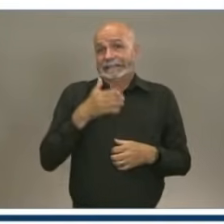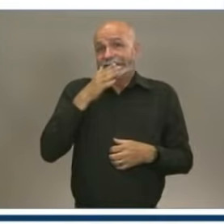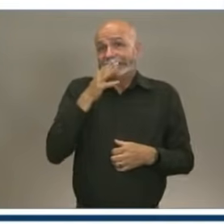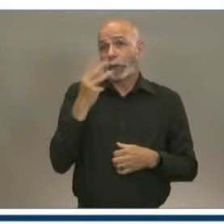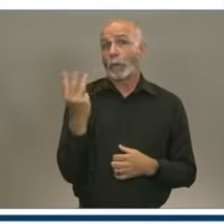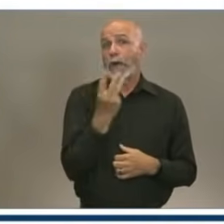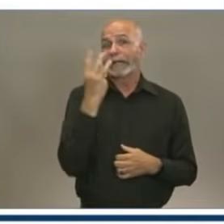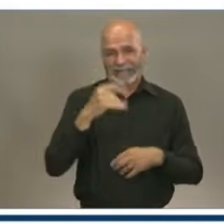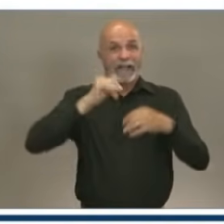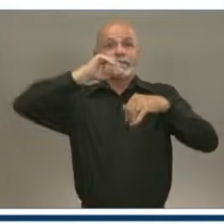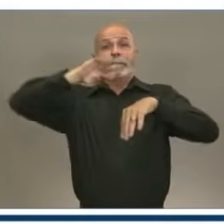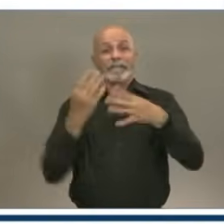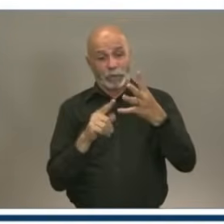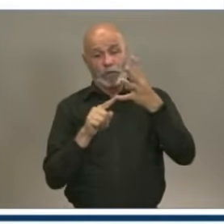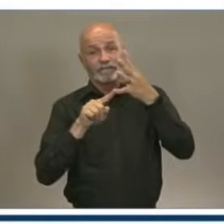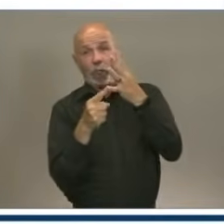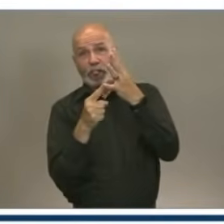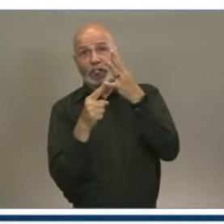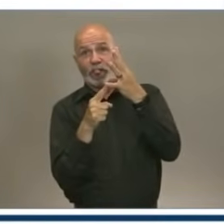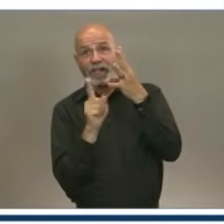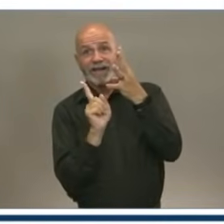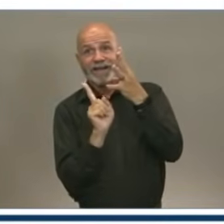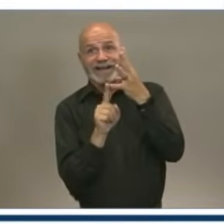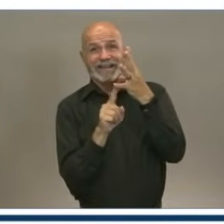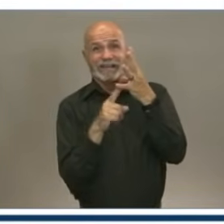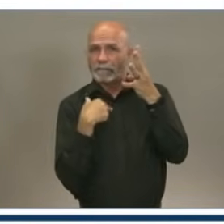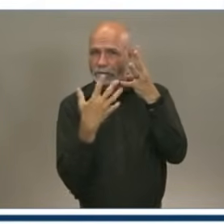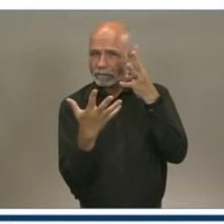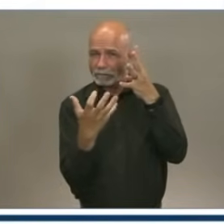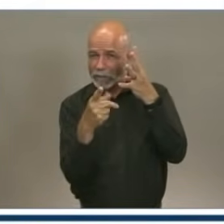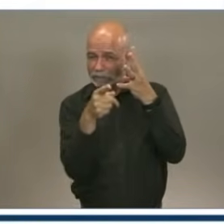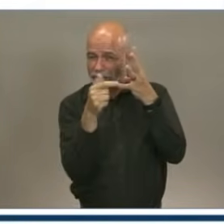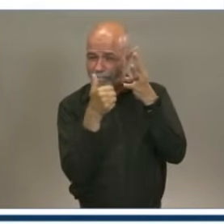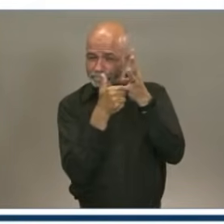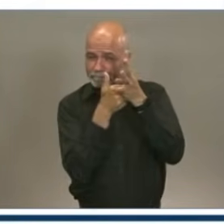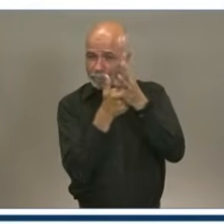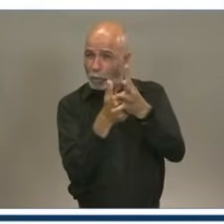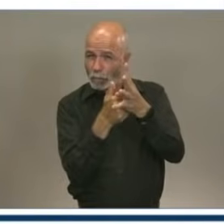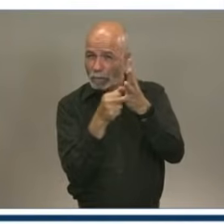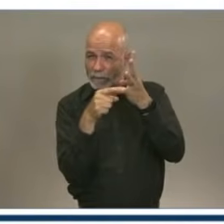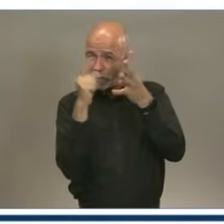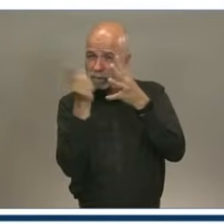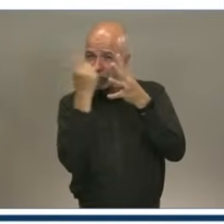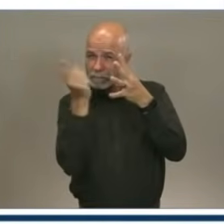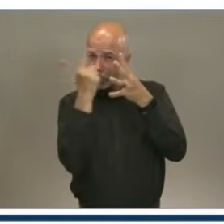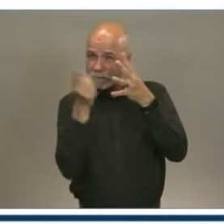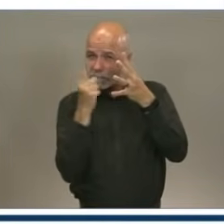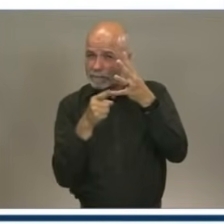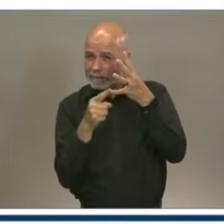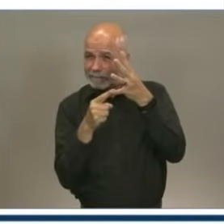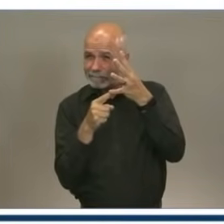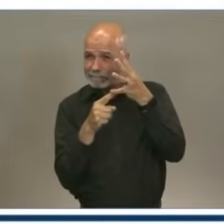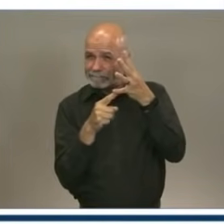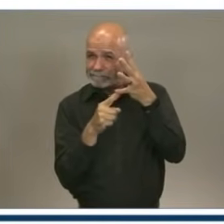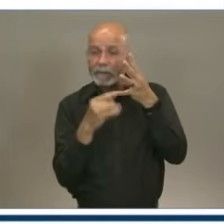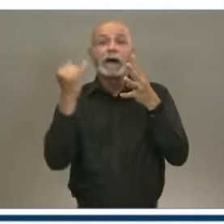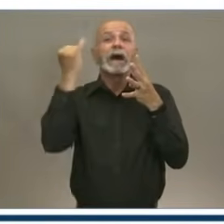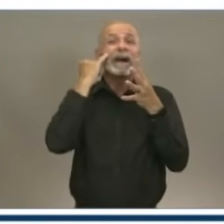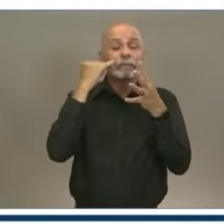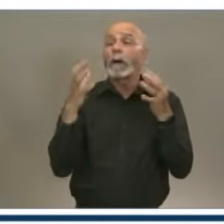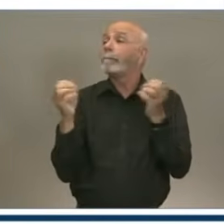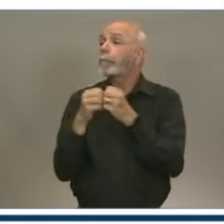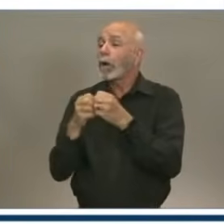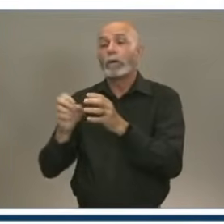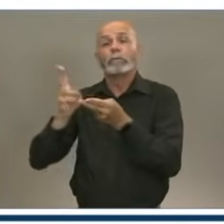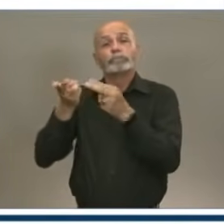we need everyone to do their part as we move into this next phase as we open up even more. Larger gatherings indoors and outdoors will